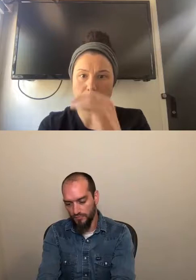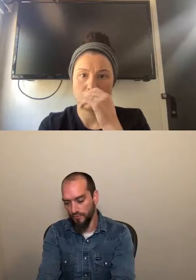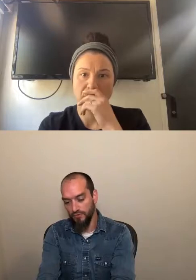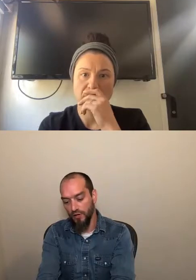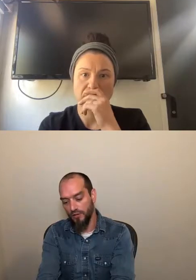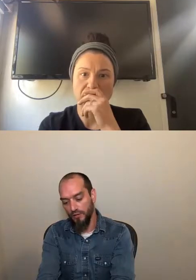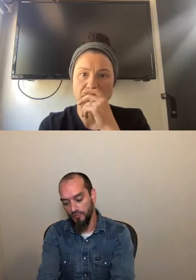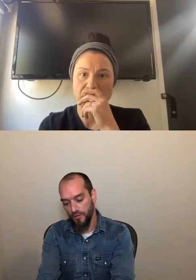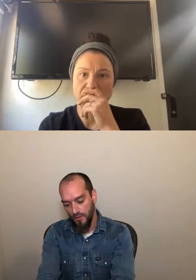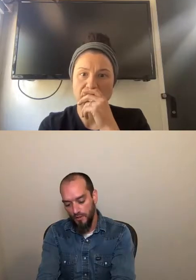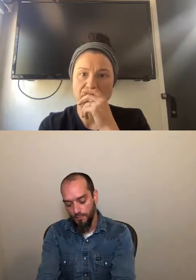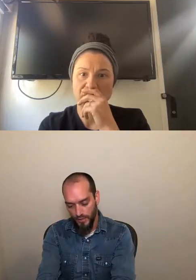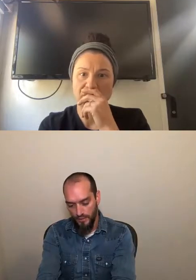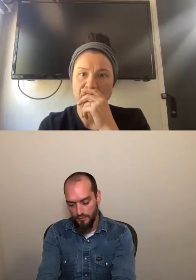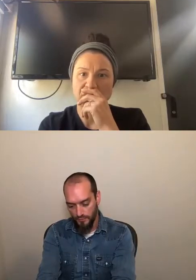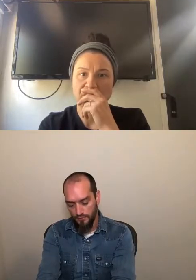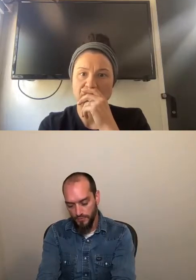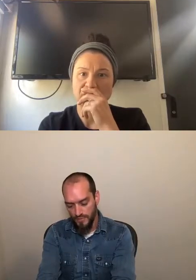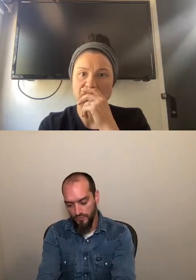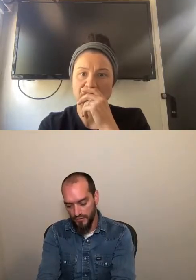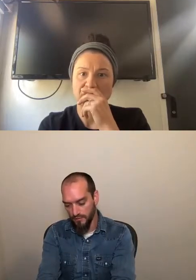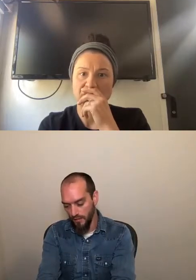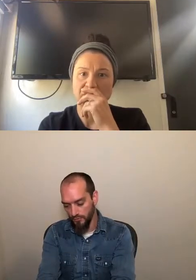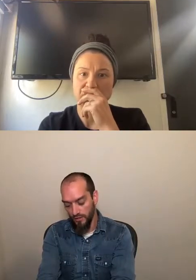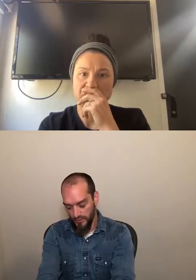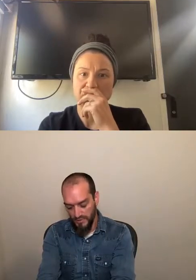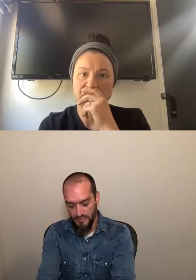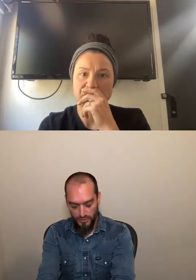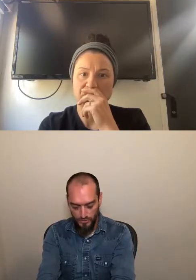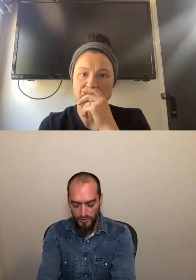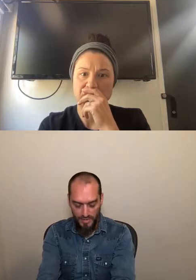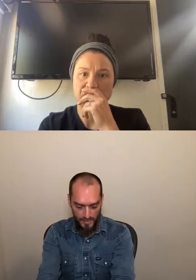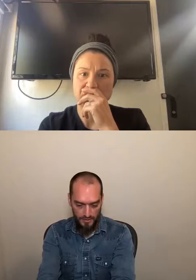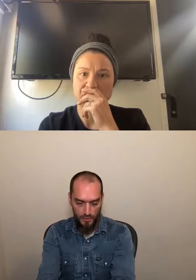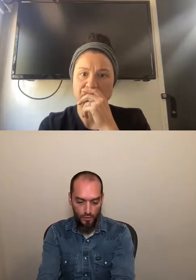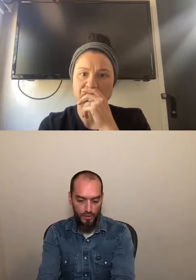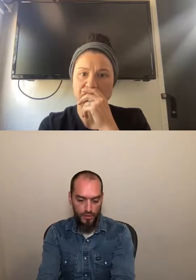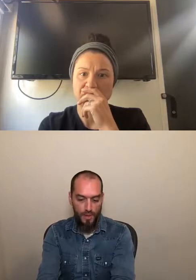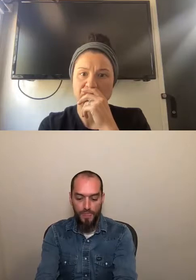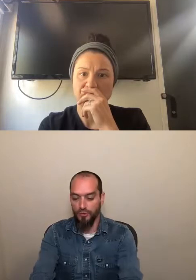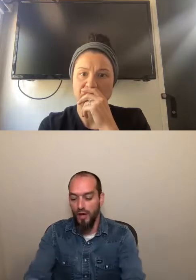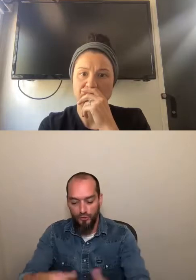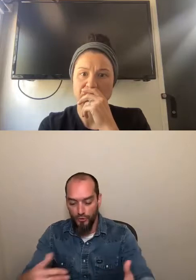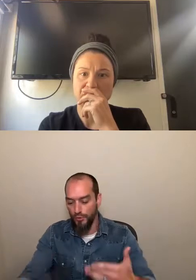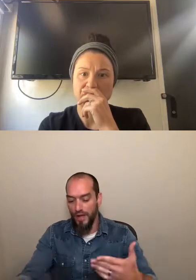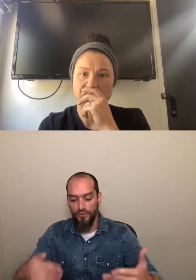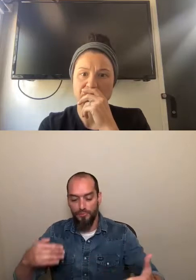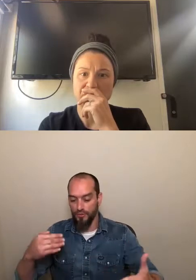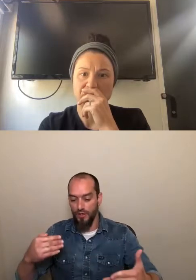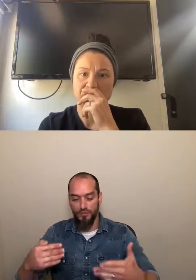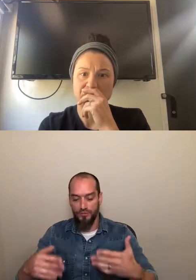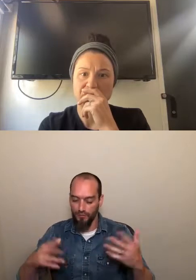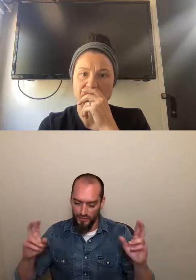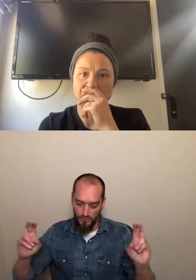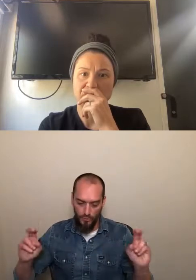have stuff I've never heard of, but CFS, chronic fatigue syndrome, yes. Or their doctor threw it out there, but